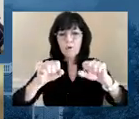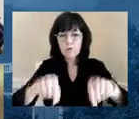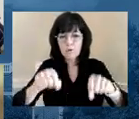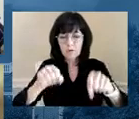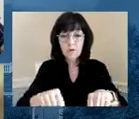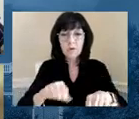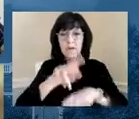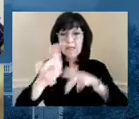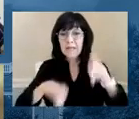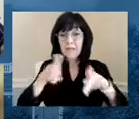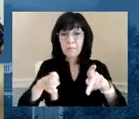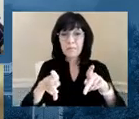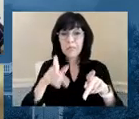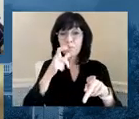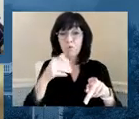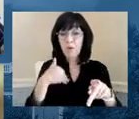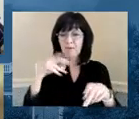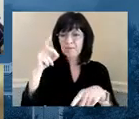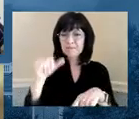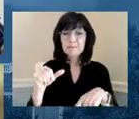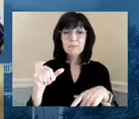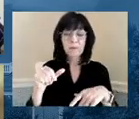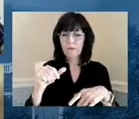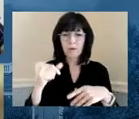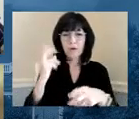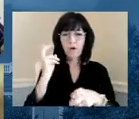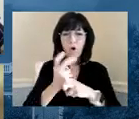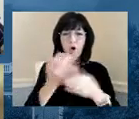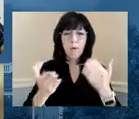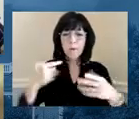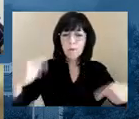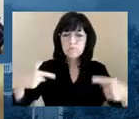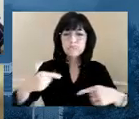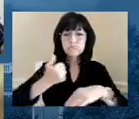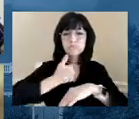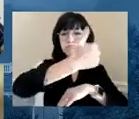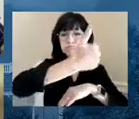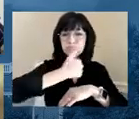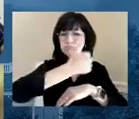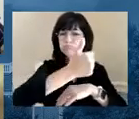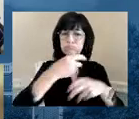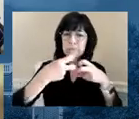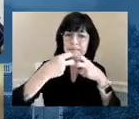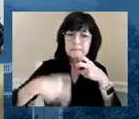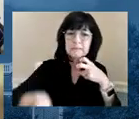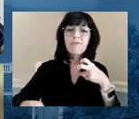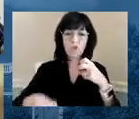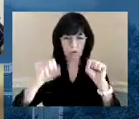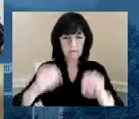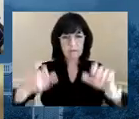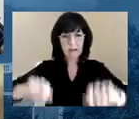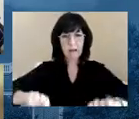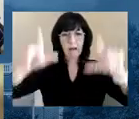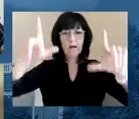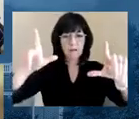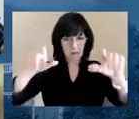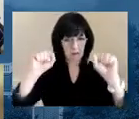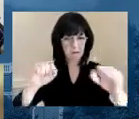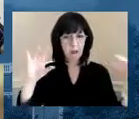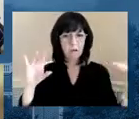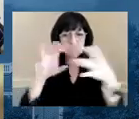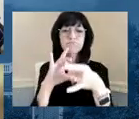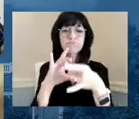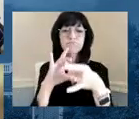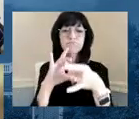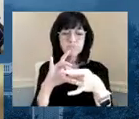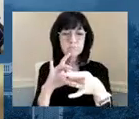those with transportation challenges who face barriers often in accessing in-person medical care. The ability to utilize telehealth in